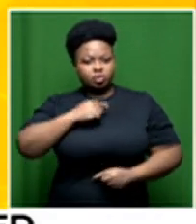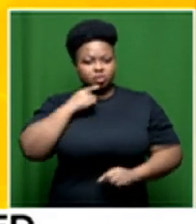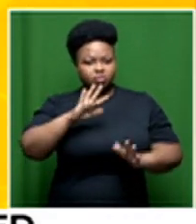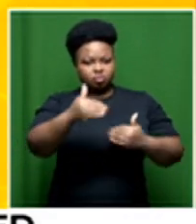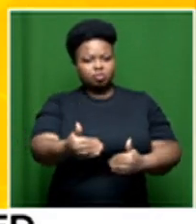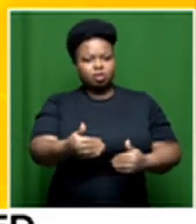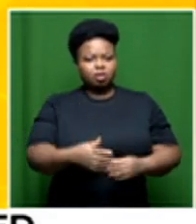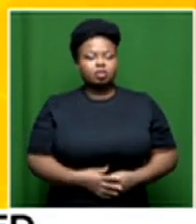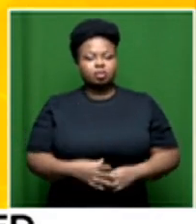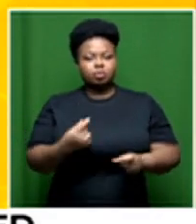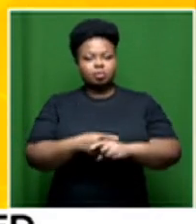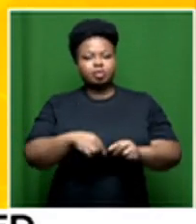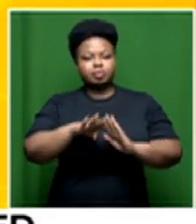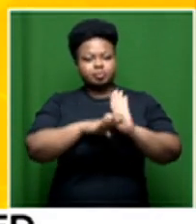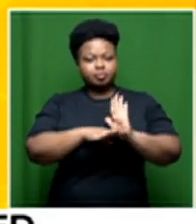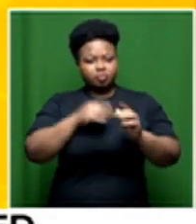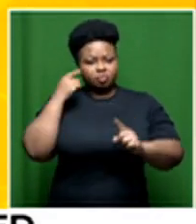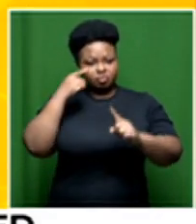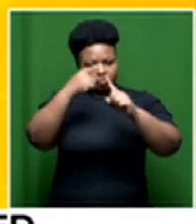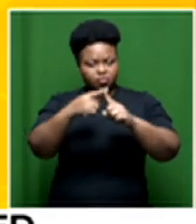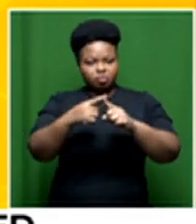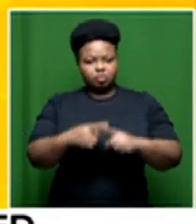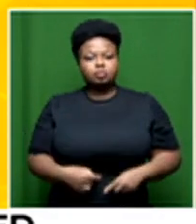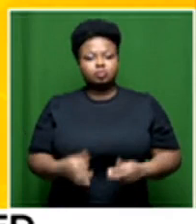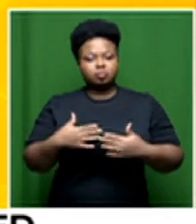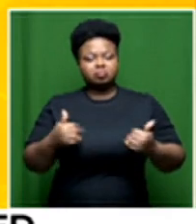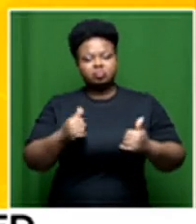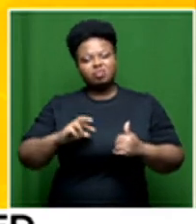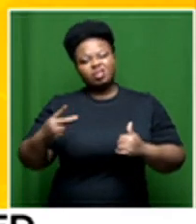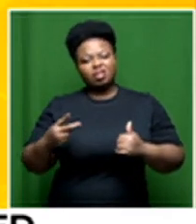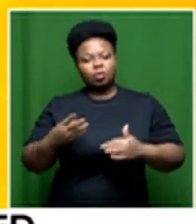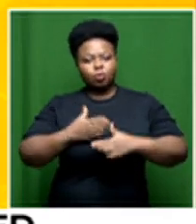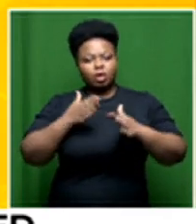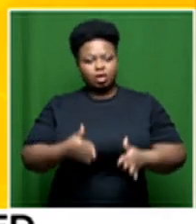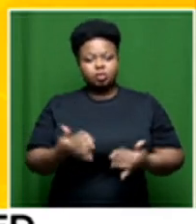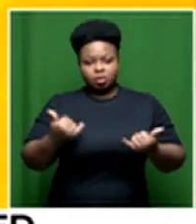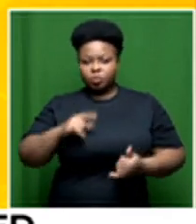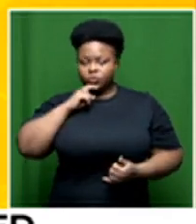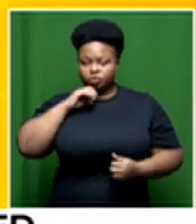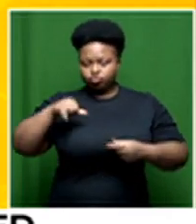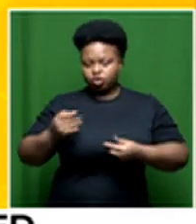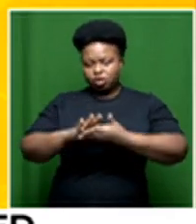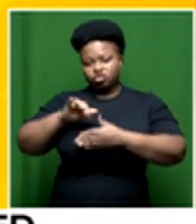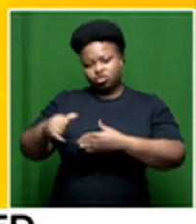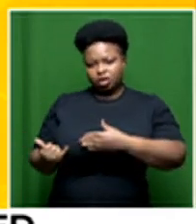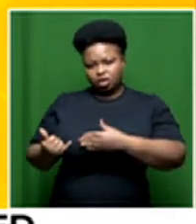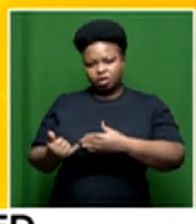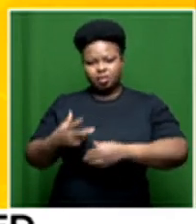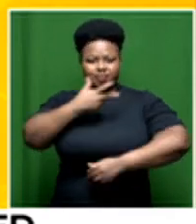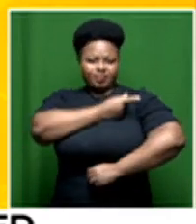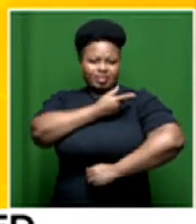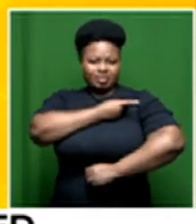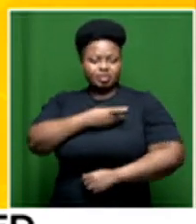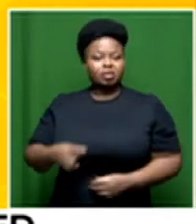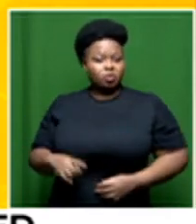phase of our vaccination program, which is targeted at health and other frontline workers, will now use the Johnson & Johnson